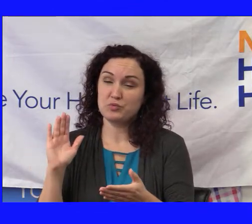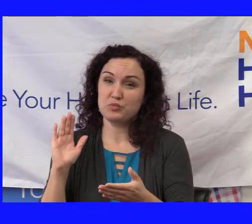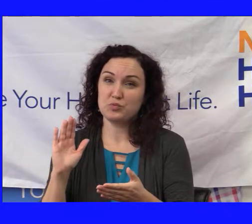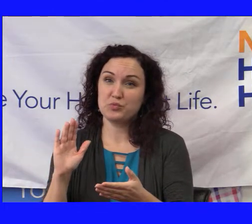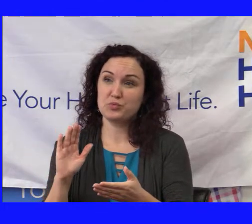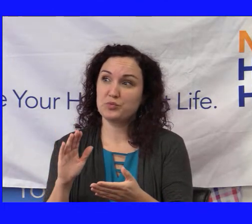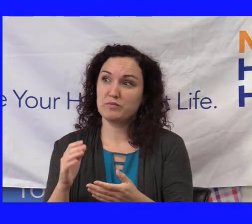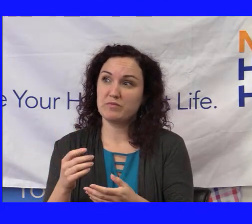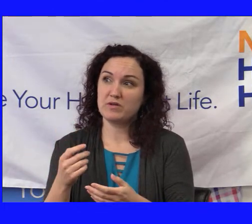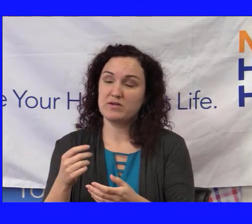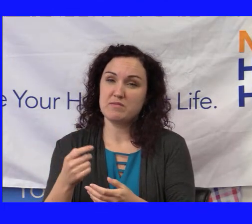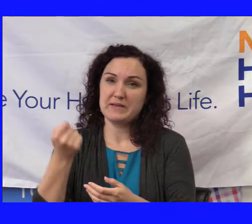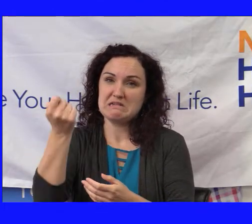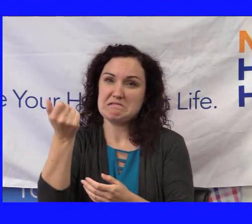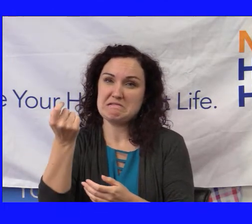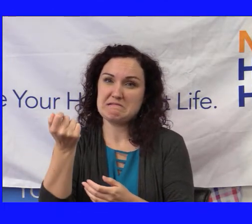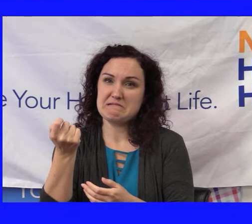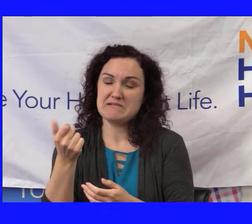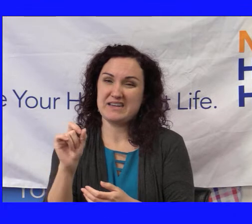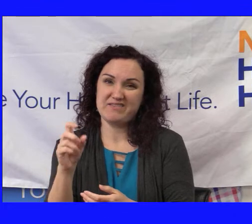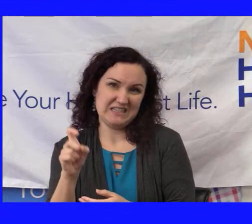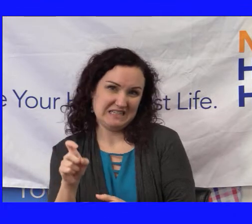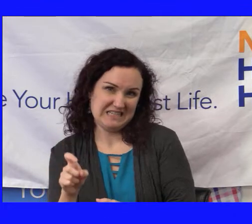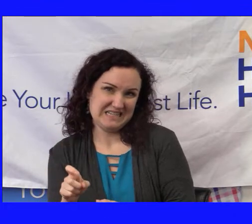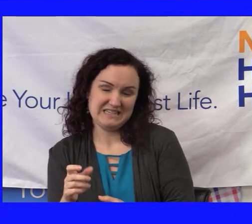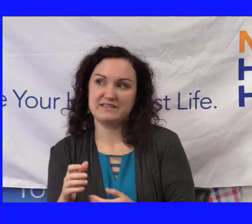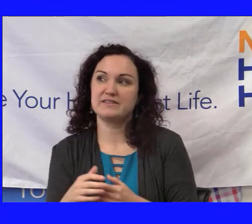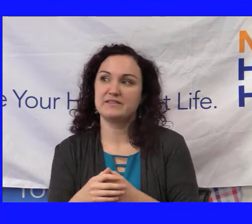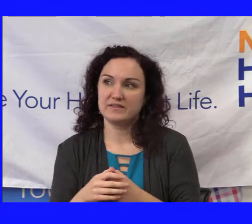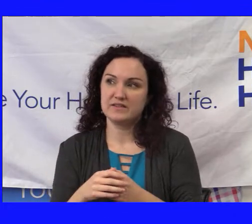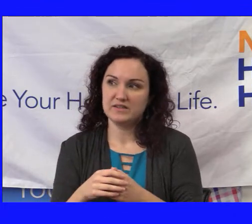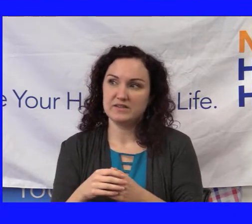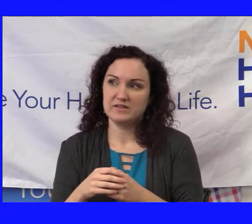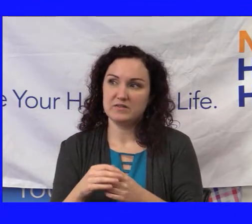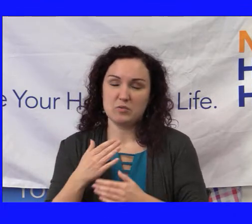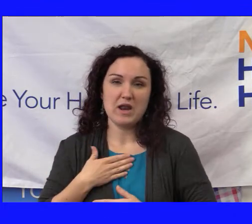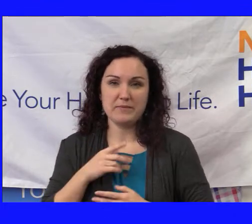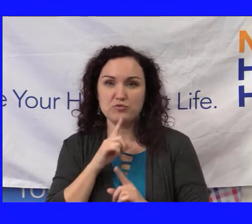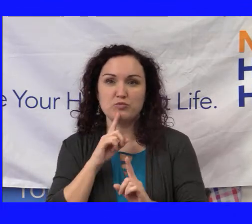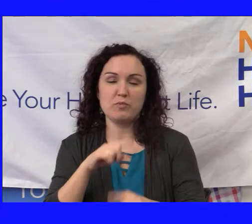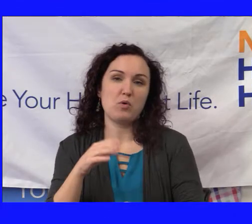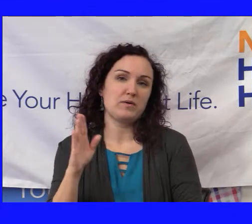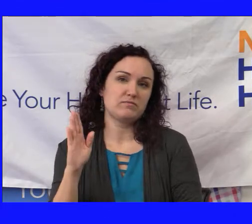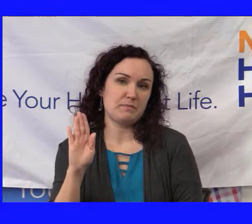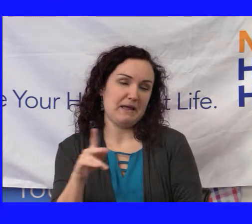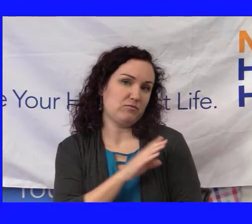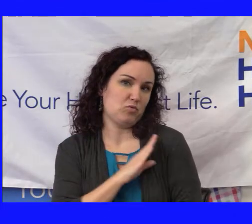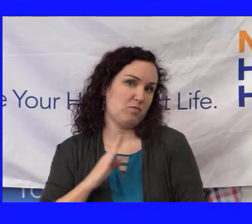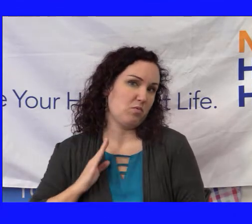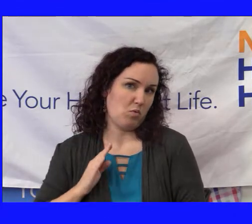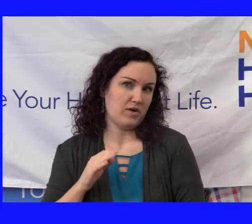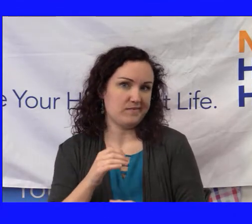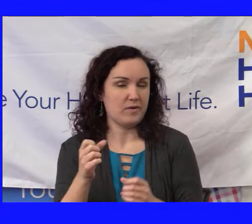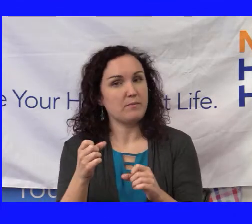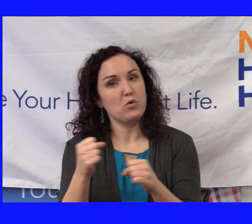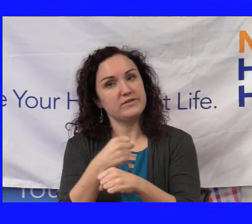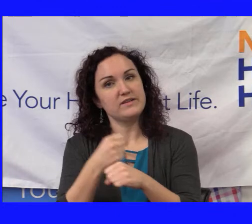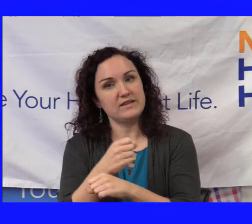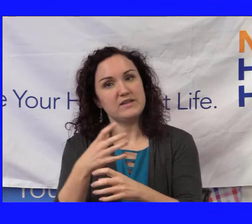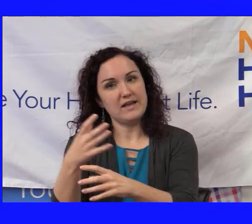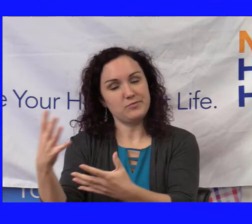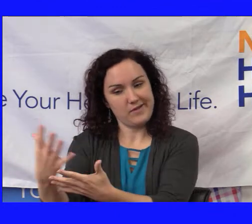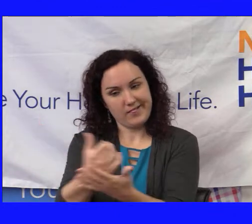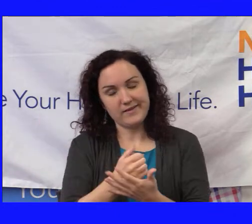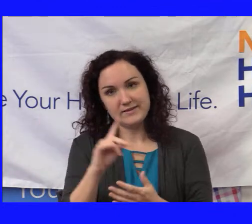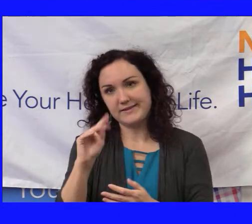maybe 3 down to 2 down to 1 over that 6 to 18 month period. And we'd be happy to report back to the board on the status of that progress.